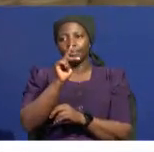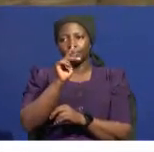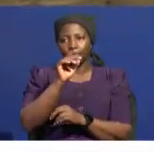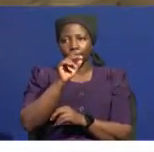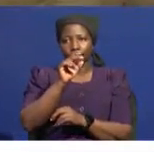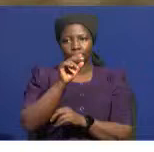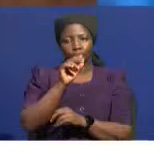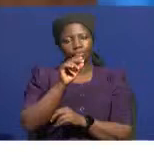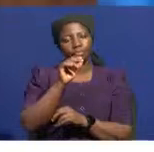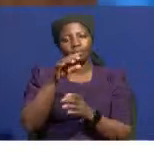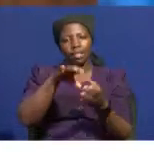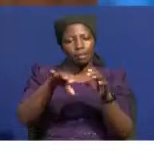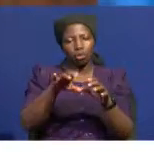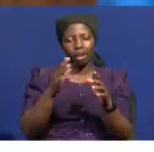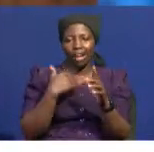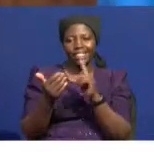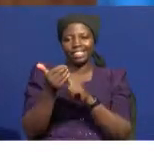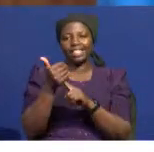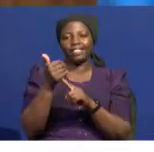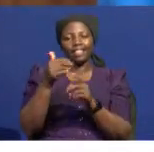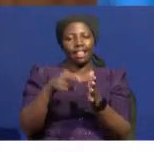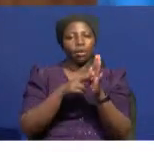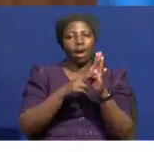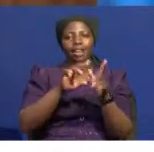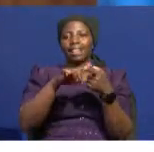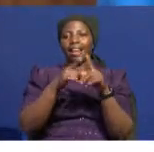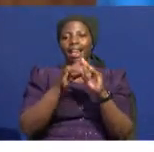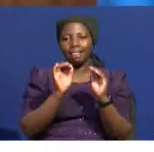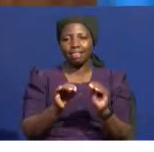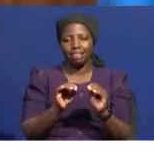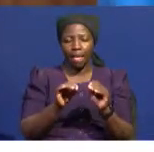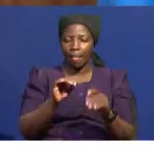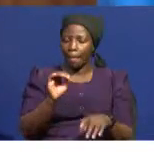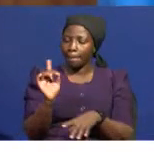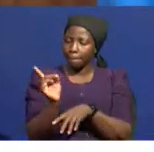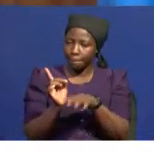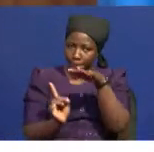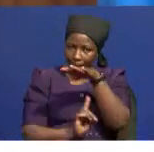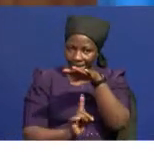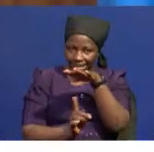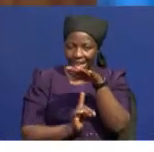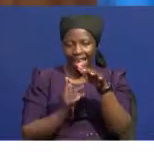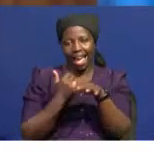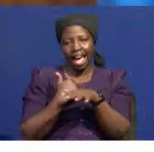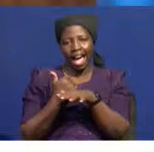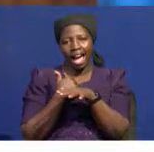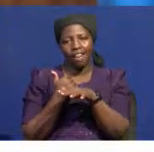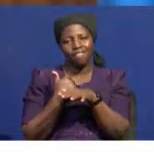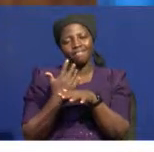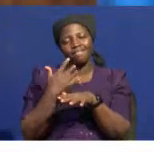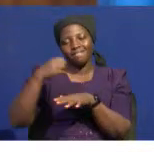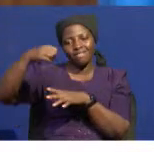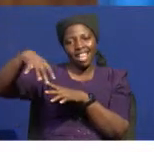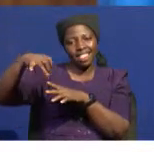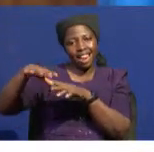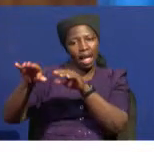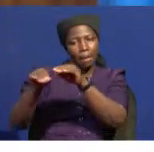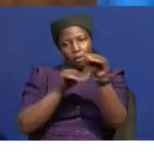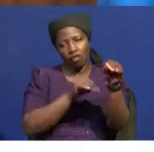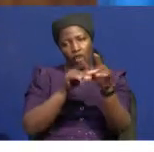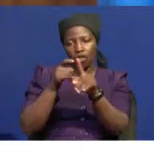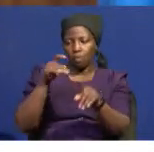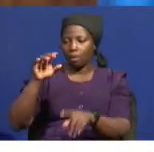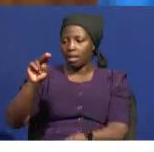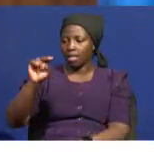ministry, we have moved ahead to remove the fertilizer completely from the